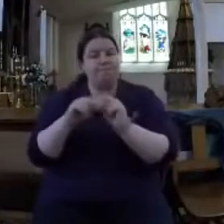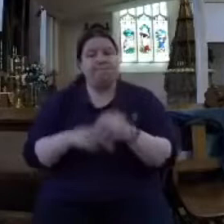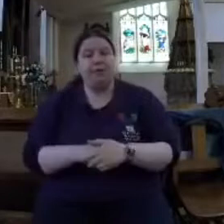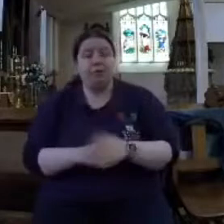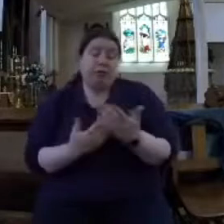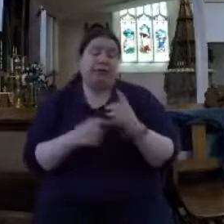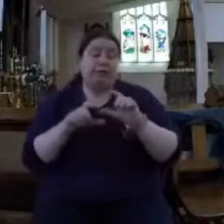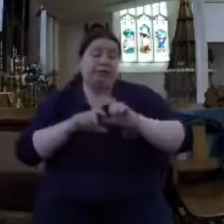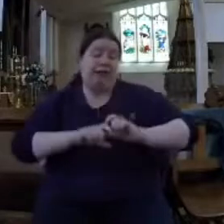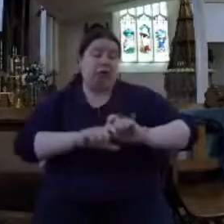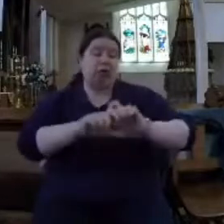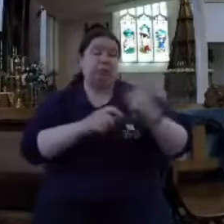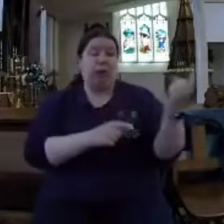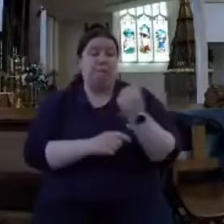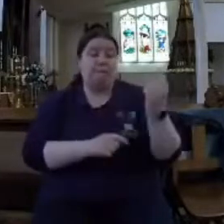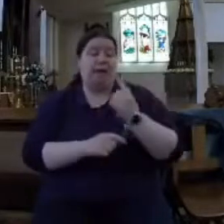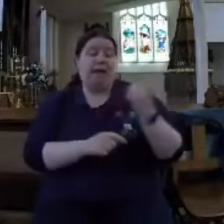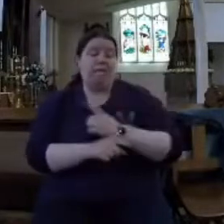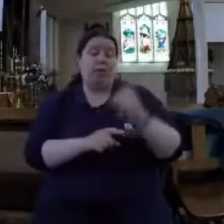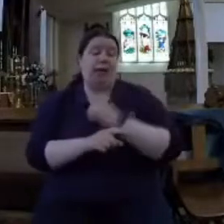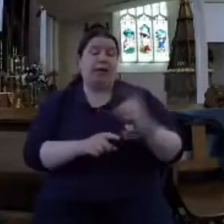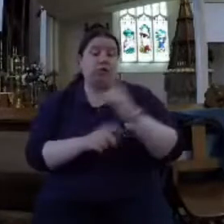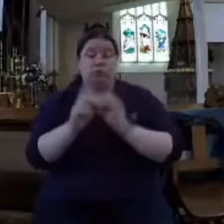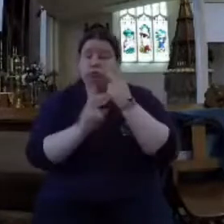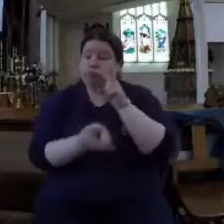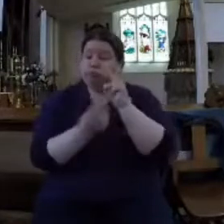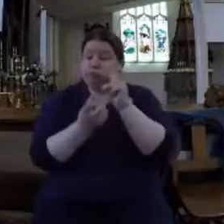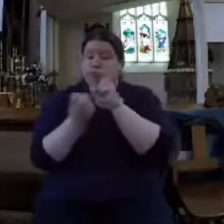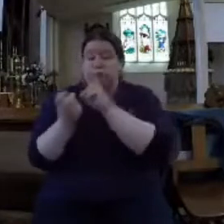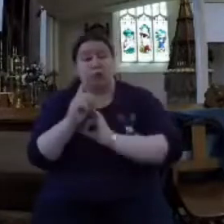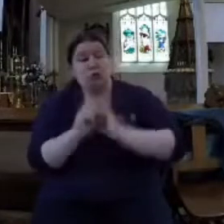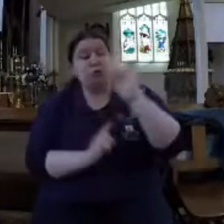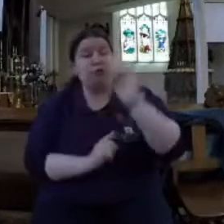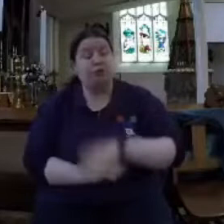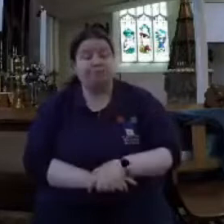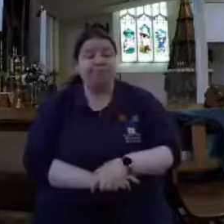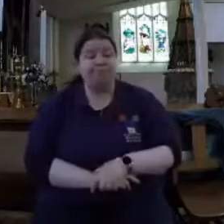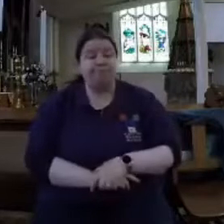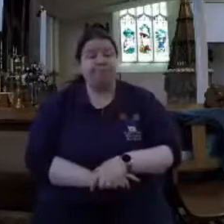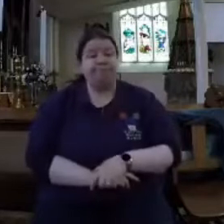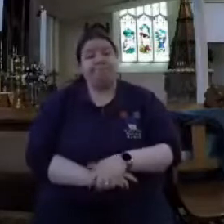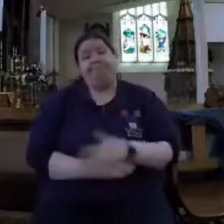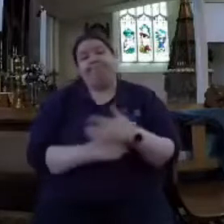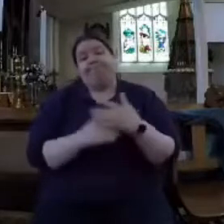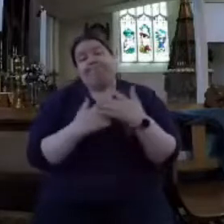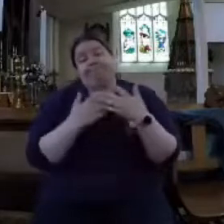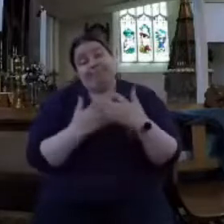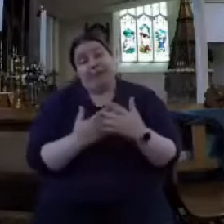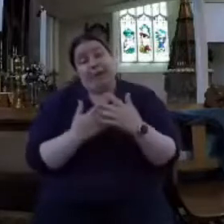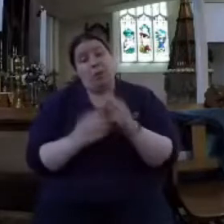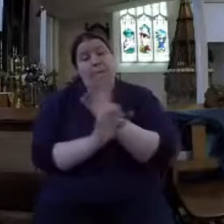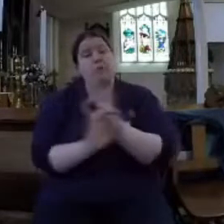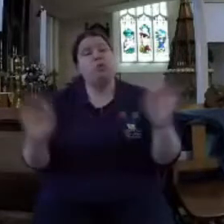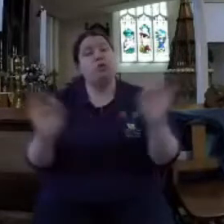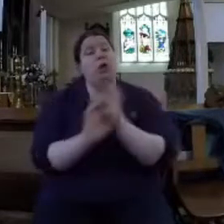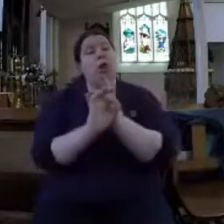stick around for the rest of the series for it to get better, I'm afraid. Now, the musical